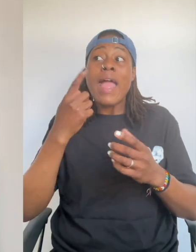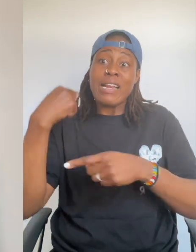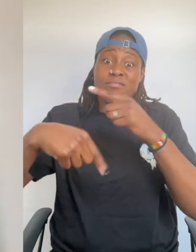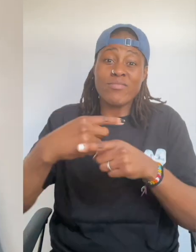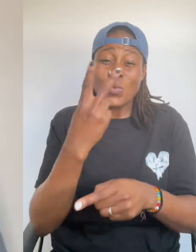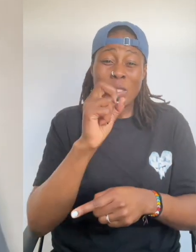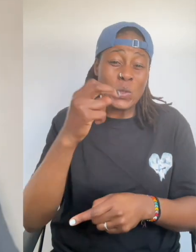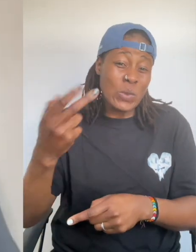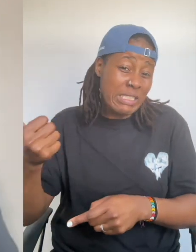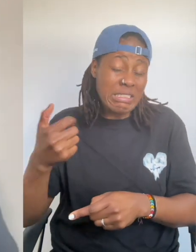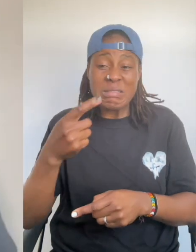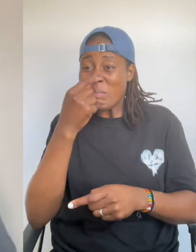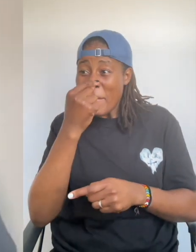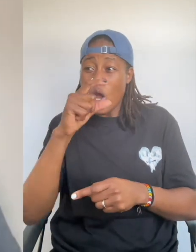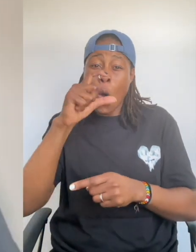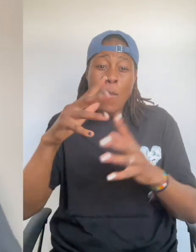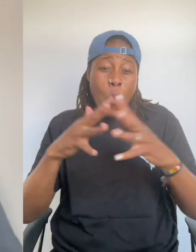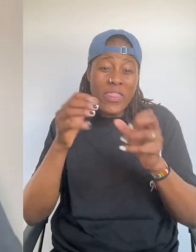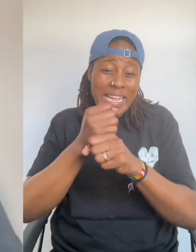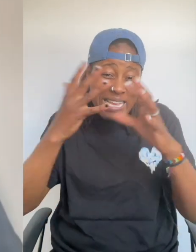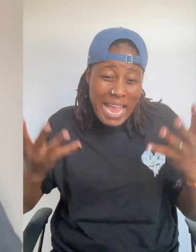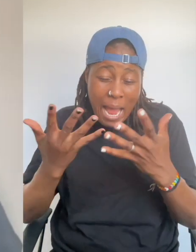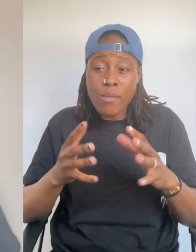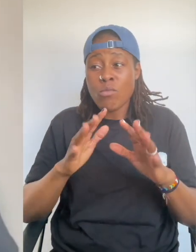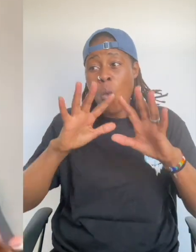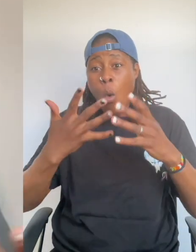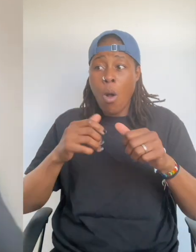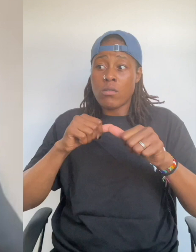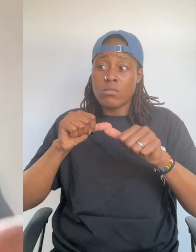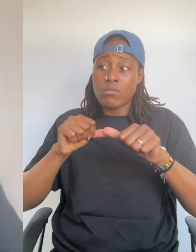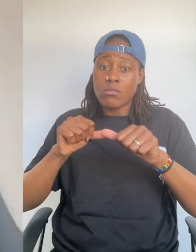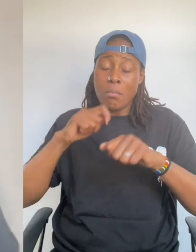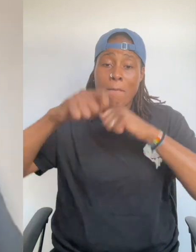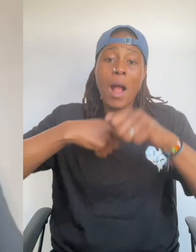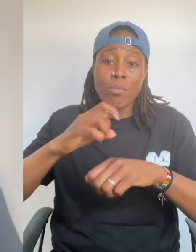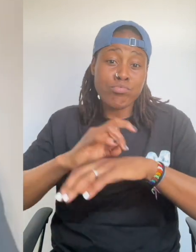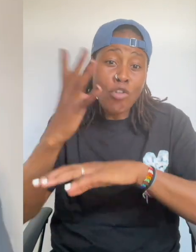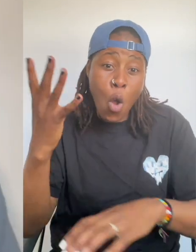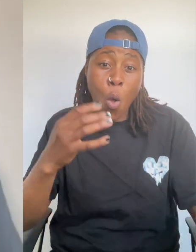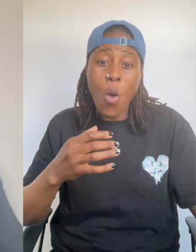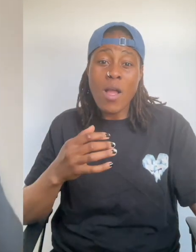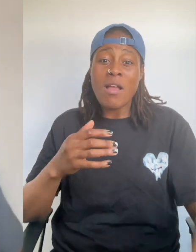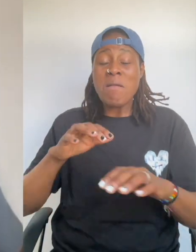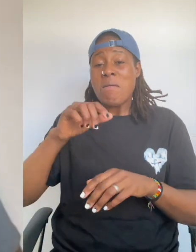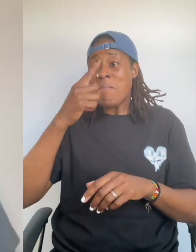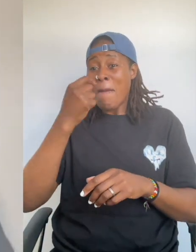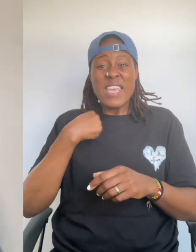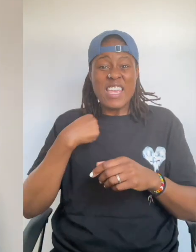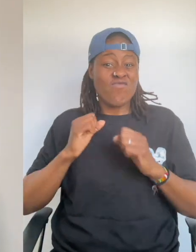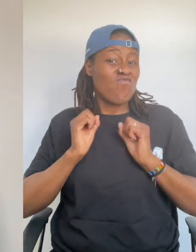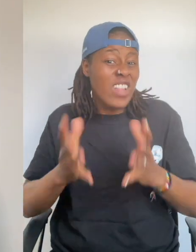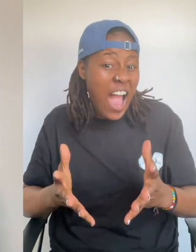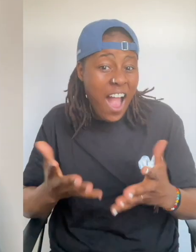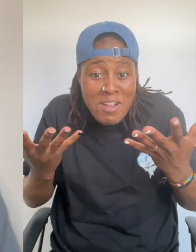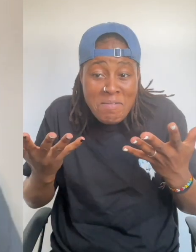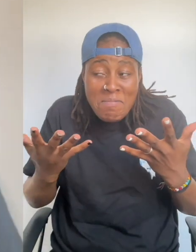Maybe Commonwealth Games, maybe we'll turn pro, or I don't know. Maybe I'll turn pro. Maybe I'll hang up my gloves. Who knows? I